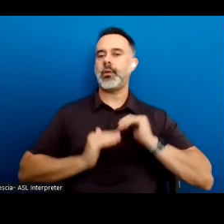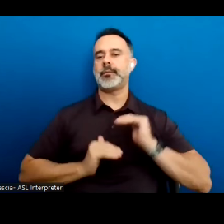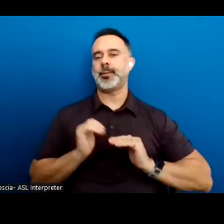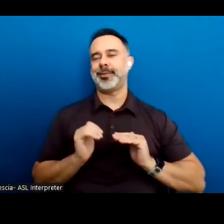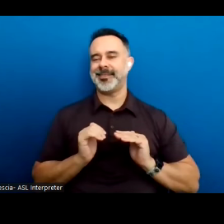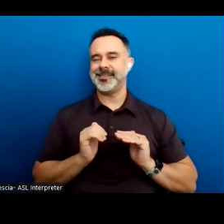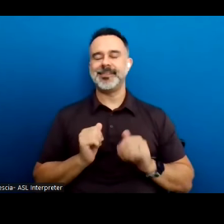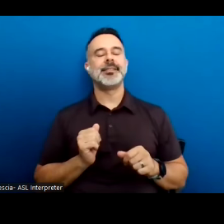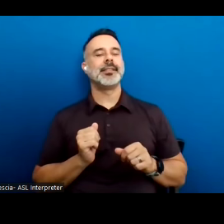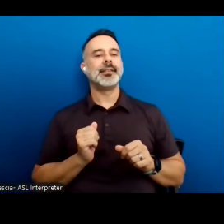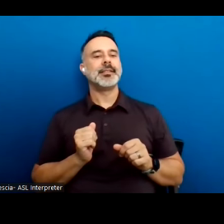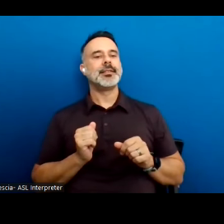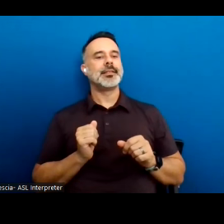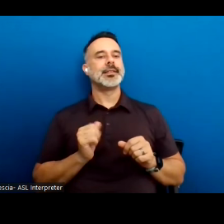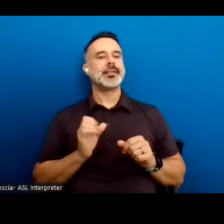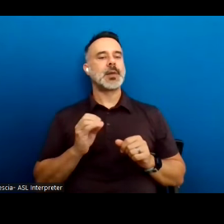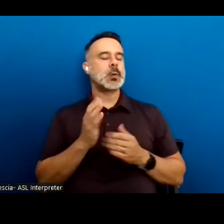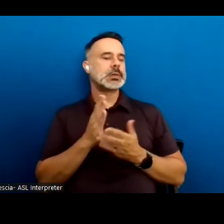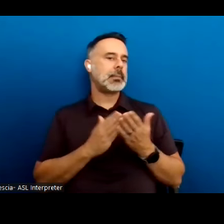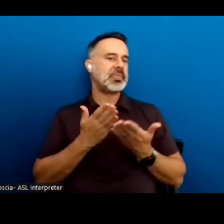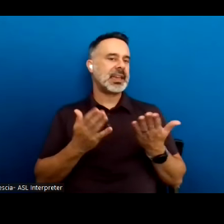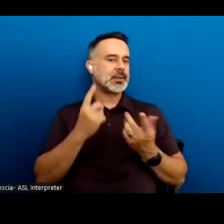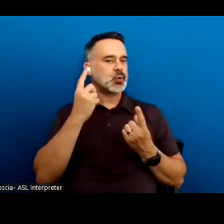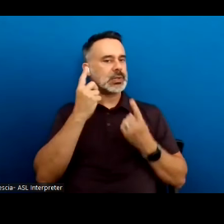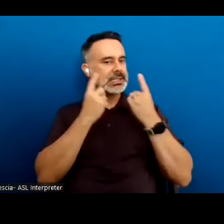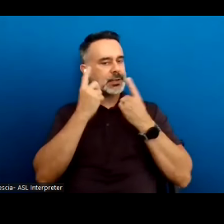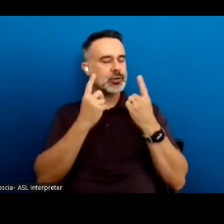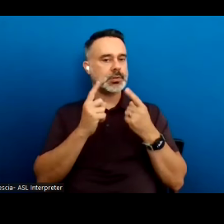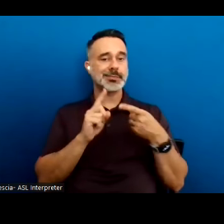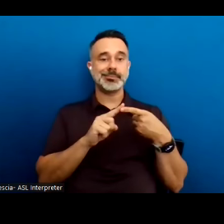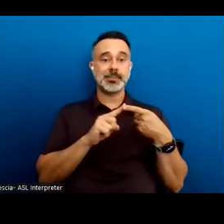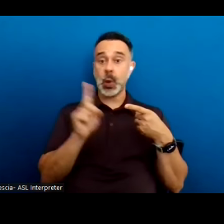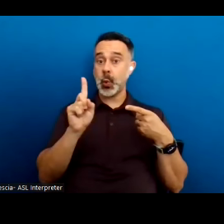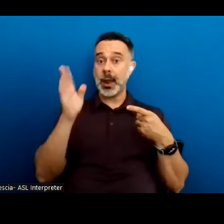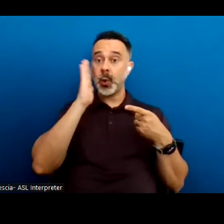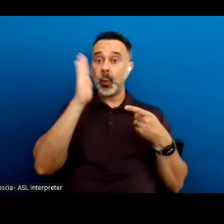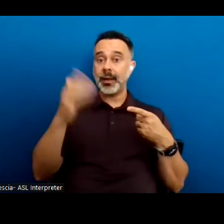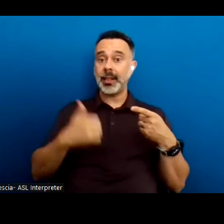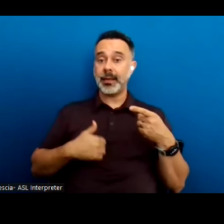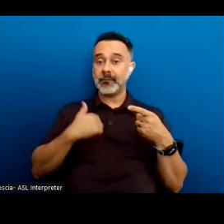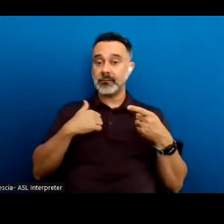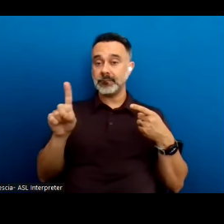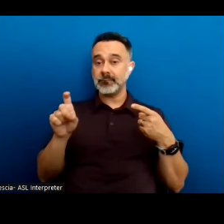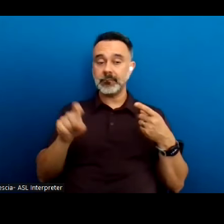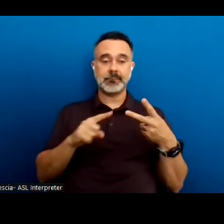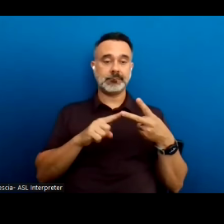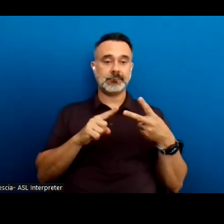things we wanted them to consider was, where are you going to live? What kind of work you